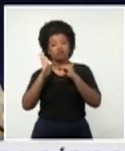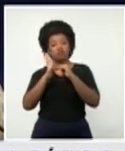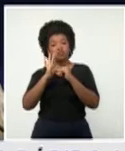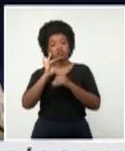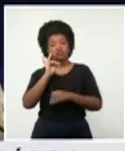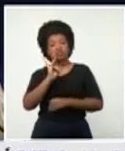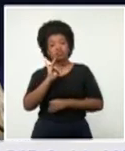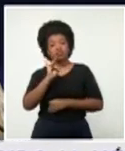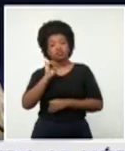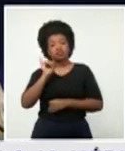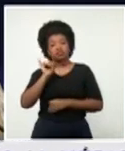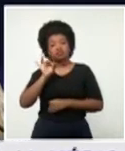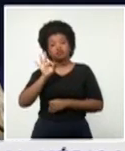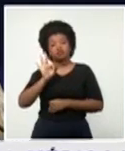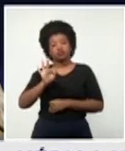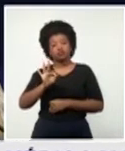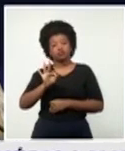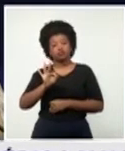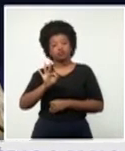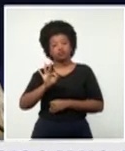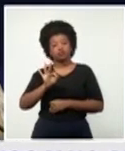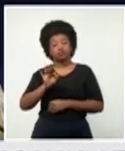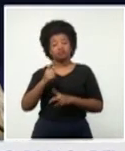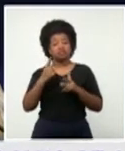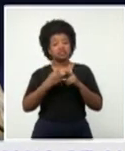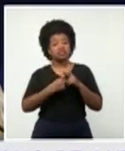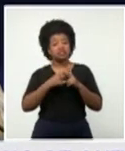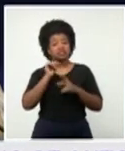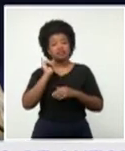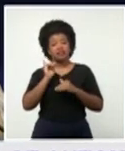214,768 and